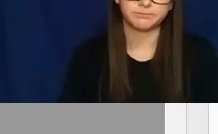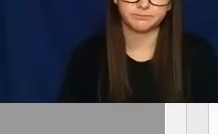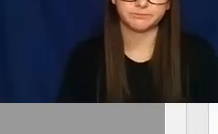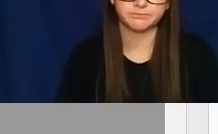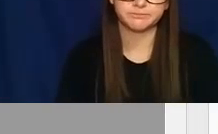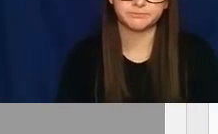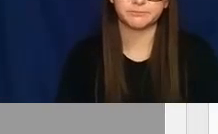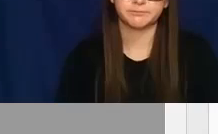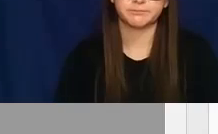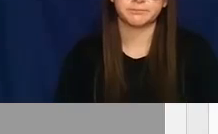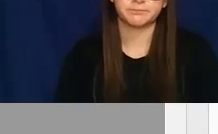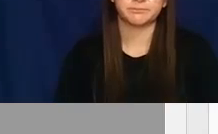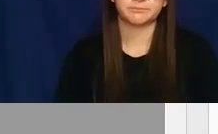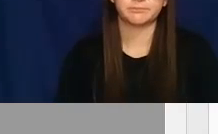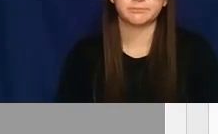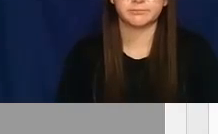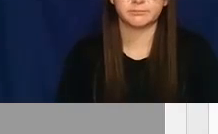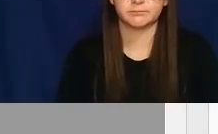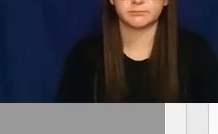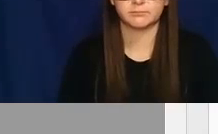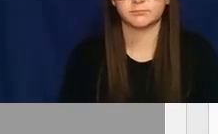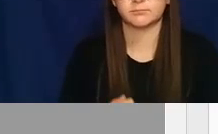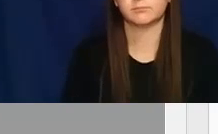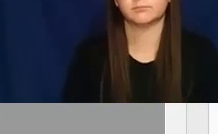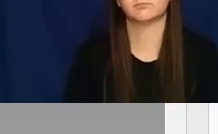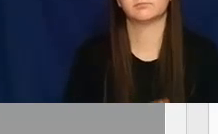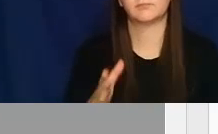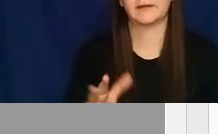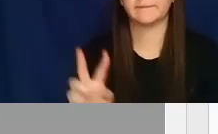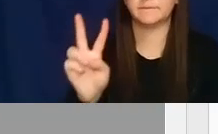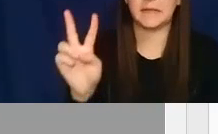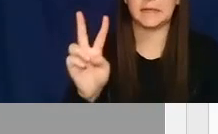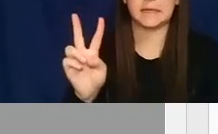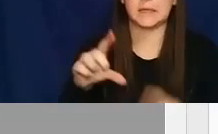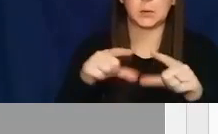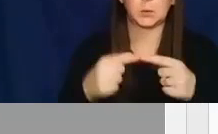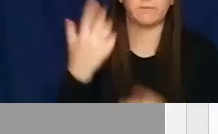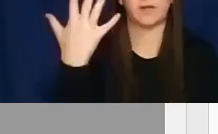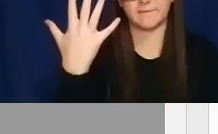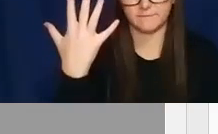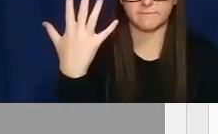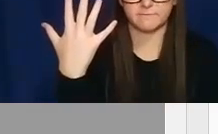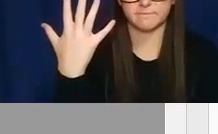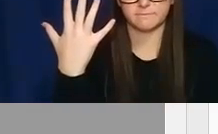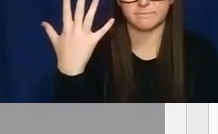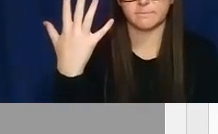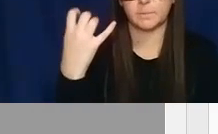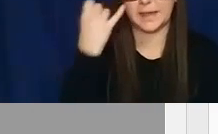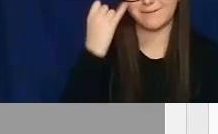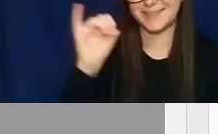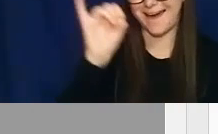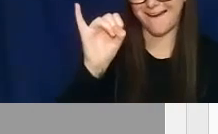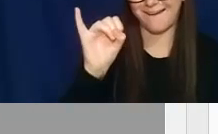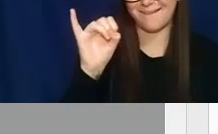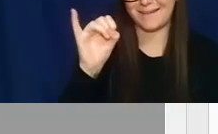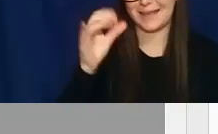And then next one is V, which is group 5, and then if you put that I after the V, you add 1 to